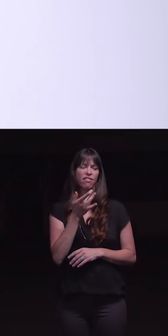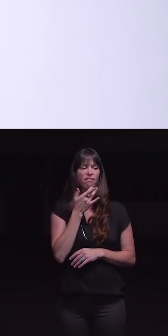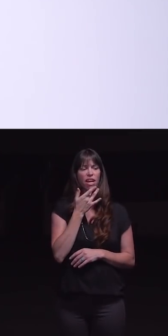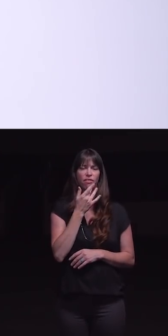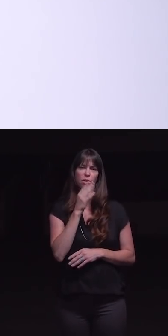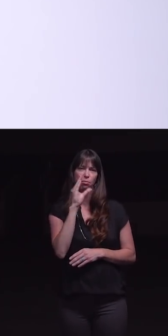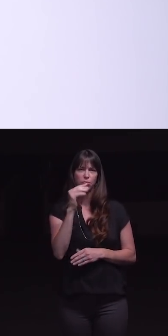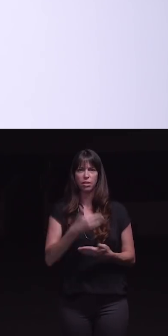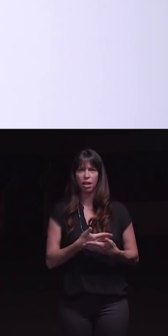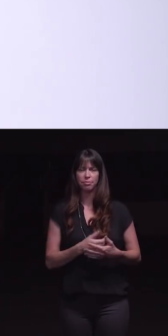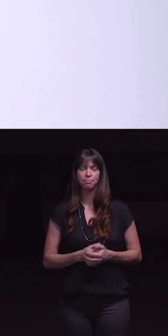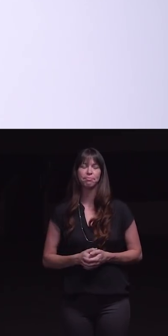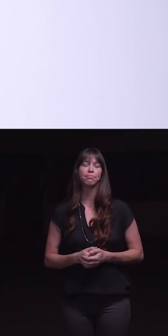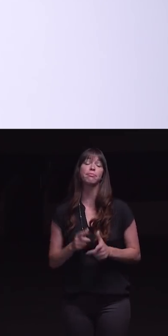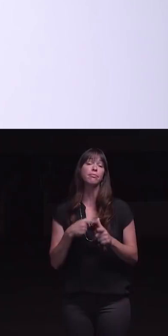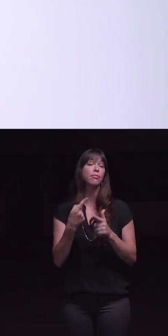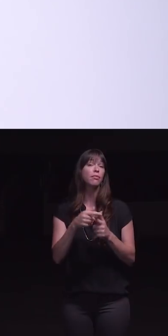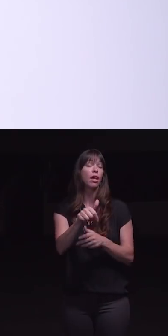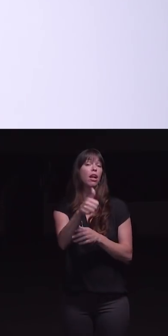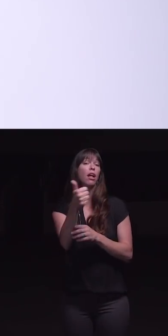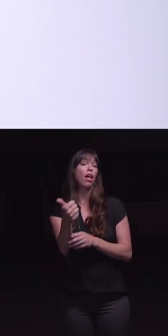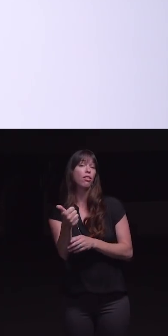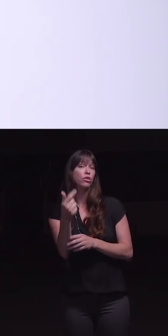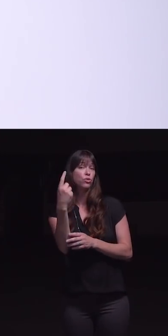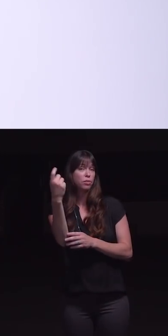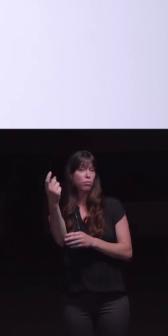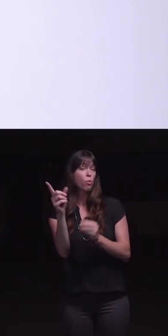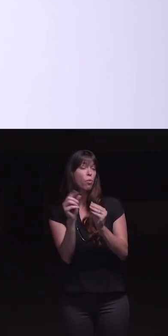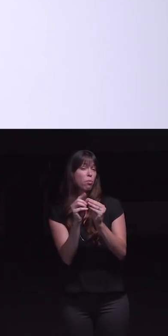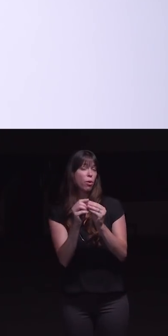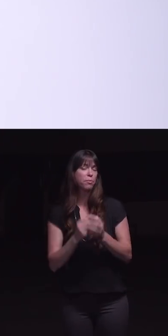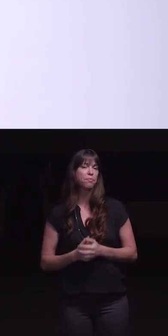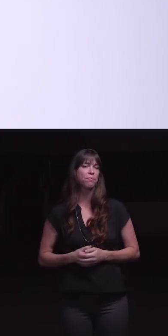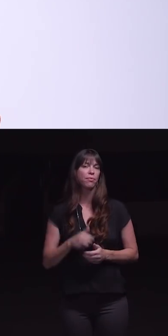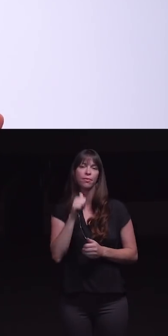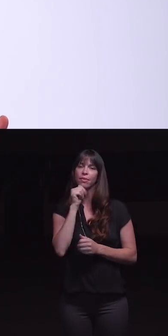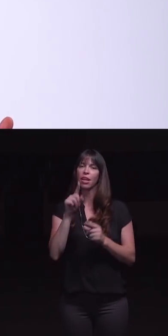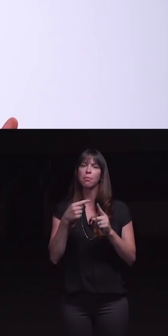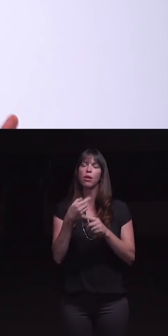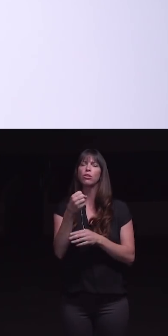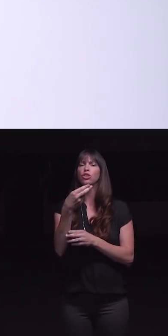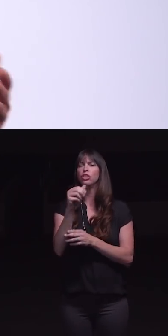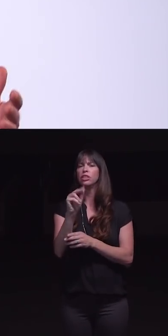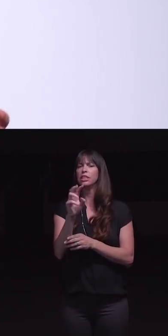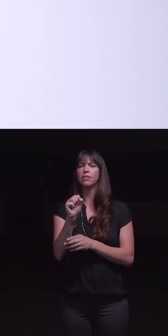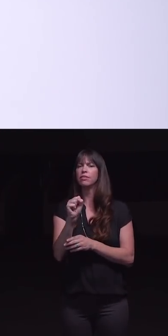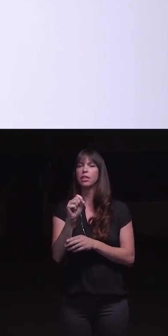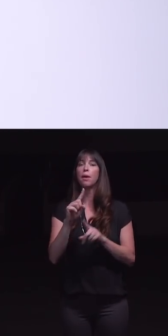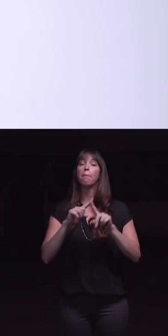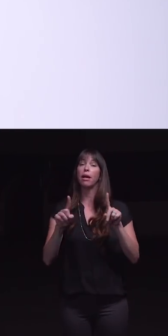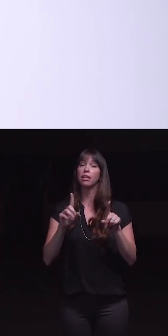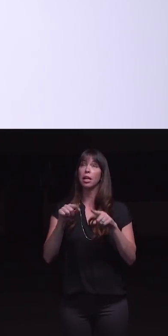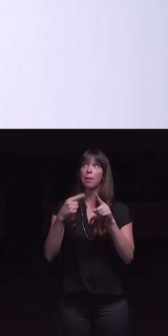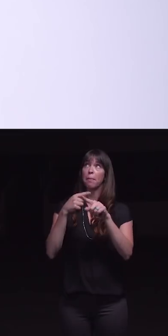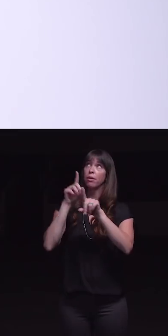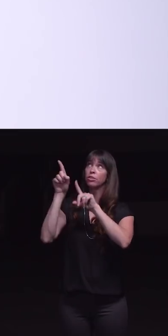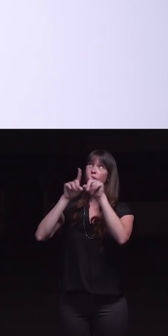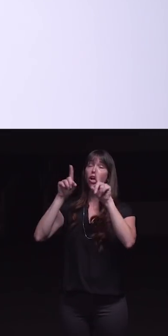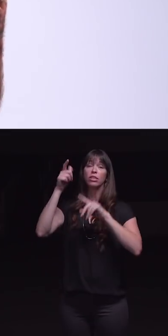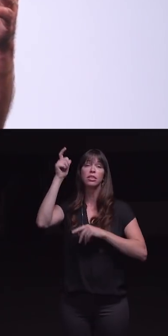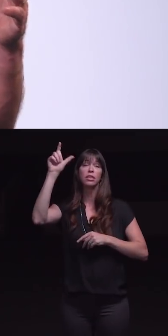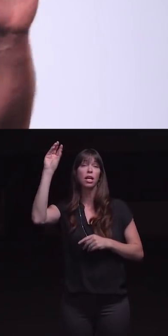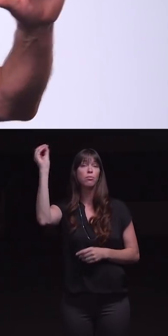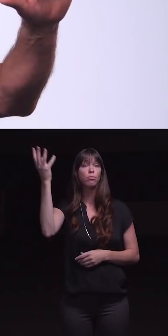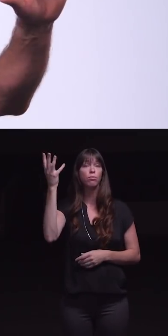dad's favorite. Oh, then he has another dream, not about sheaves, but about stars and the sun and the